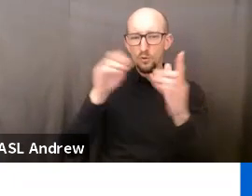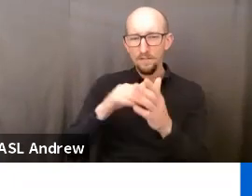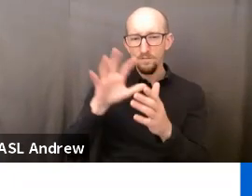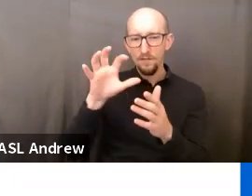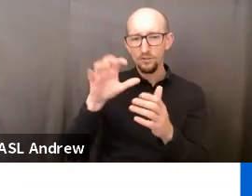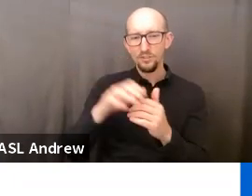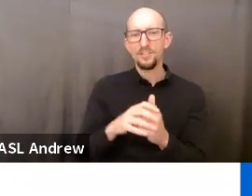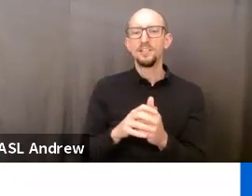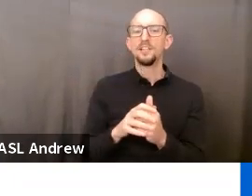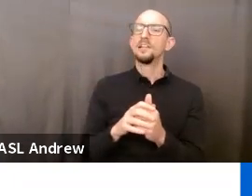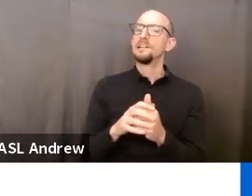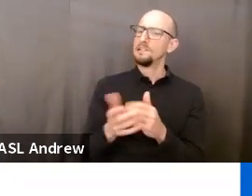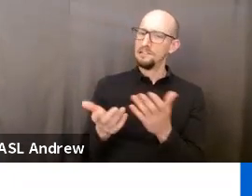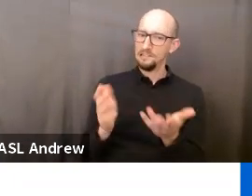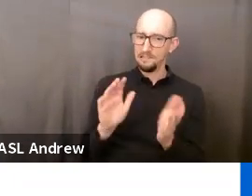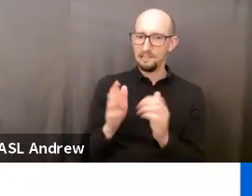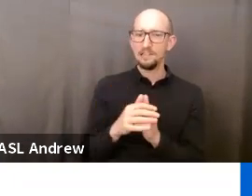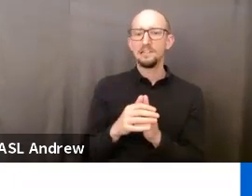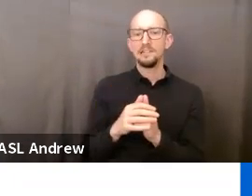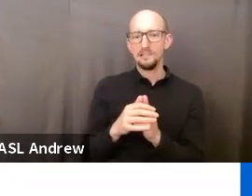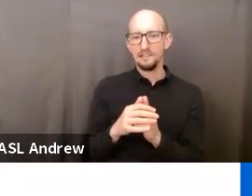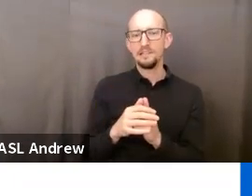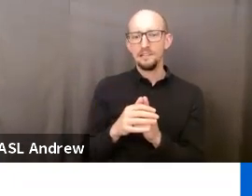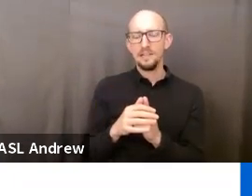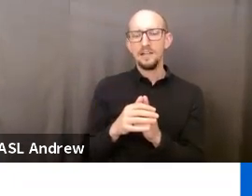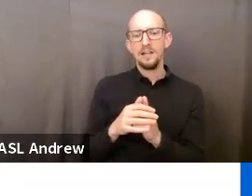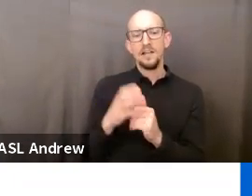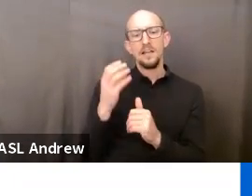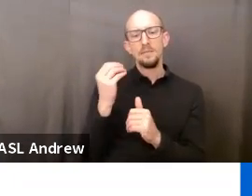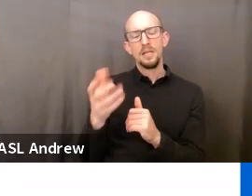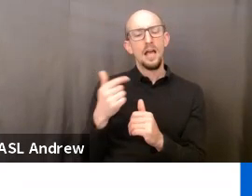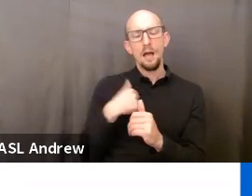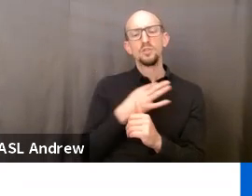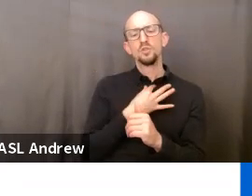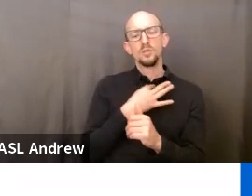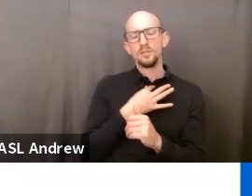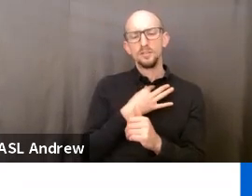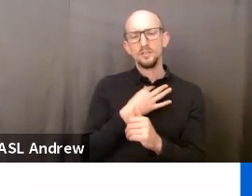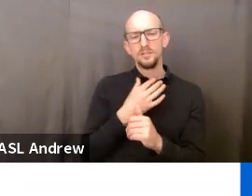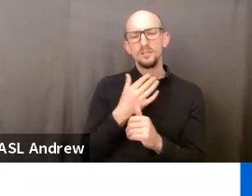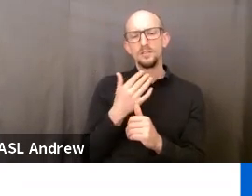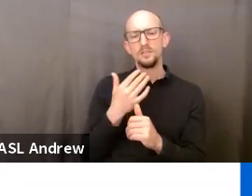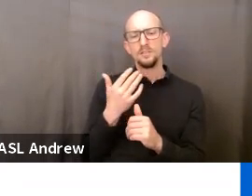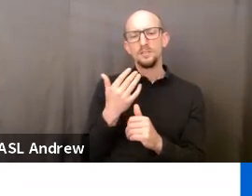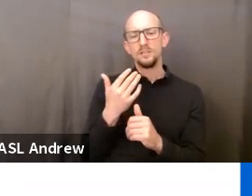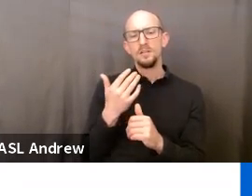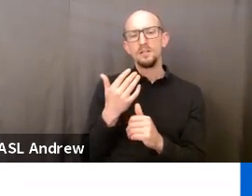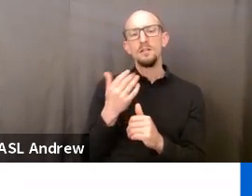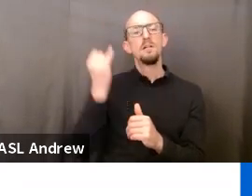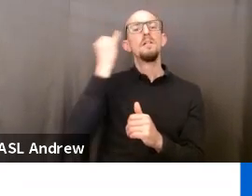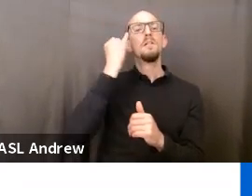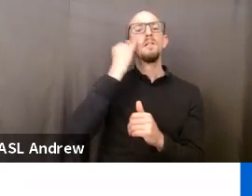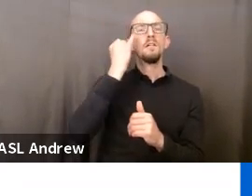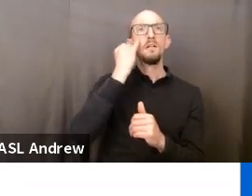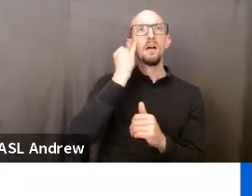students. Forgive the noise in the background. I'm curious, you know, what would happen